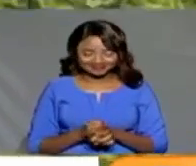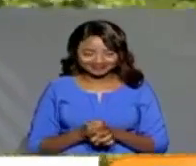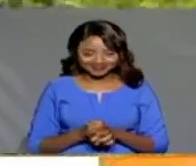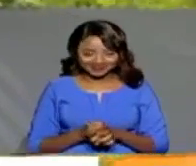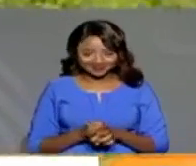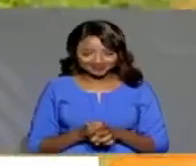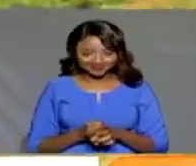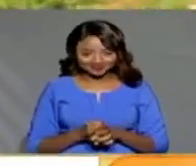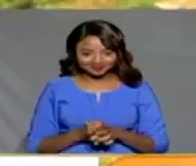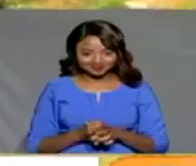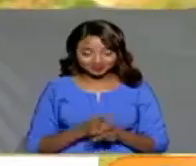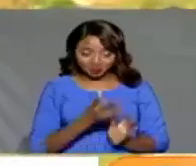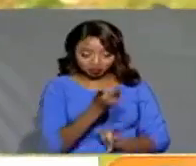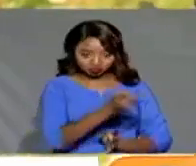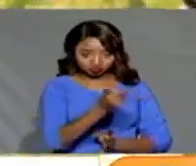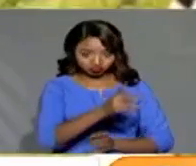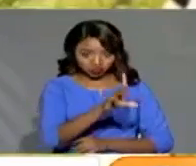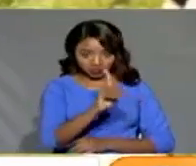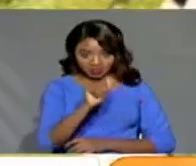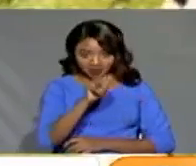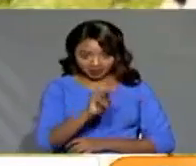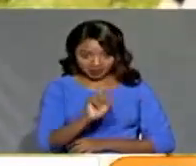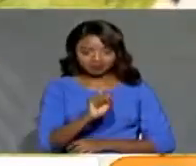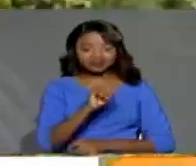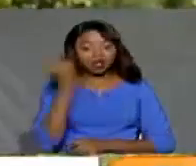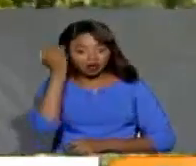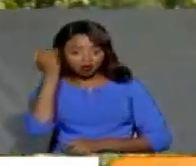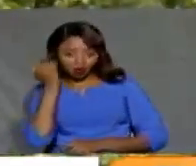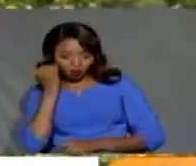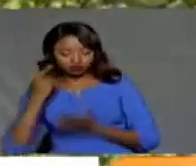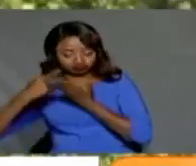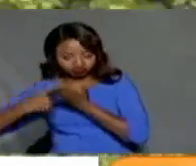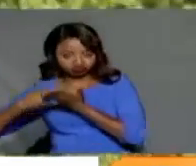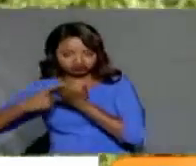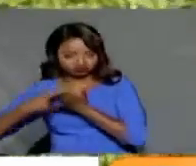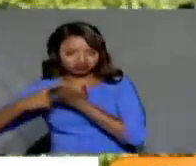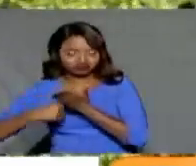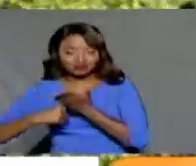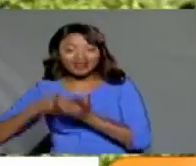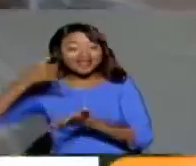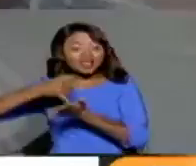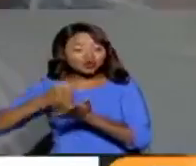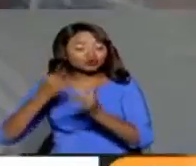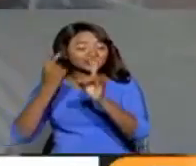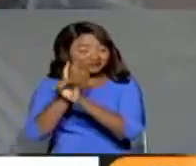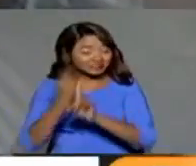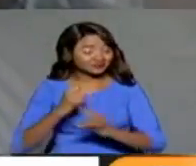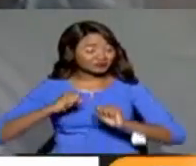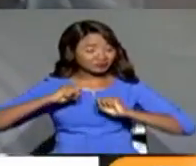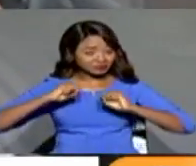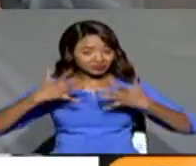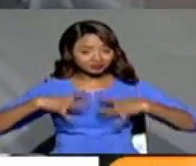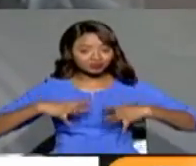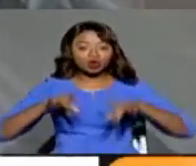The Arror and Kimwarer dams are the subject of a court case facing more than 20 officials, including National Treasury Cabinet Secretary